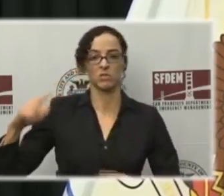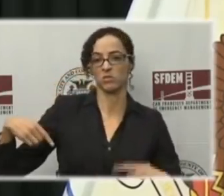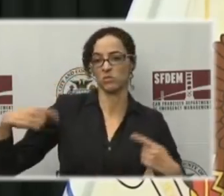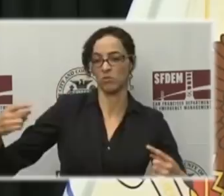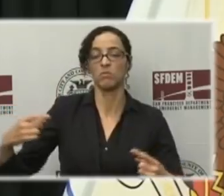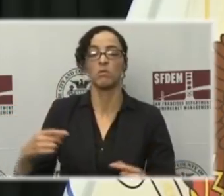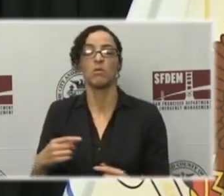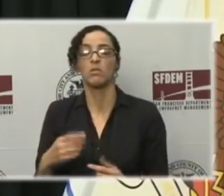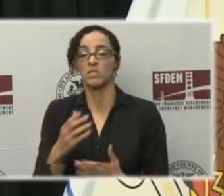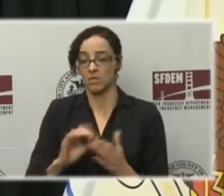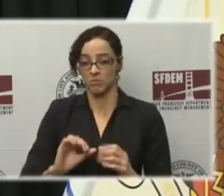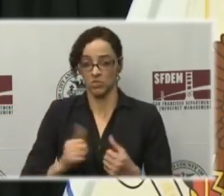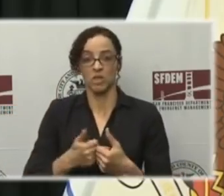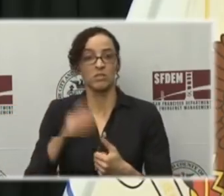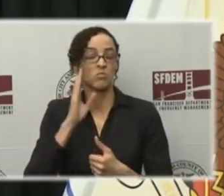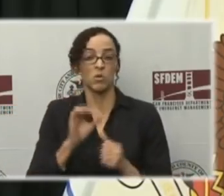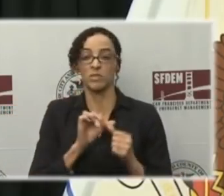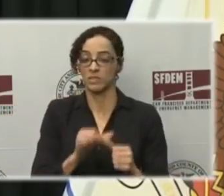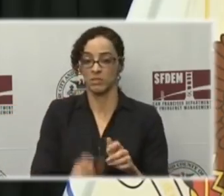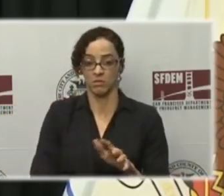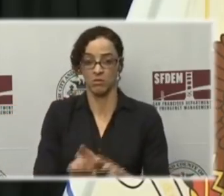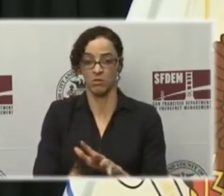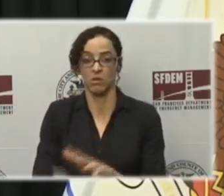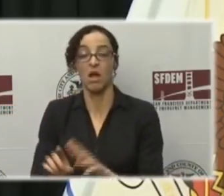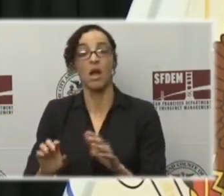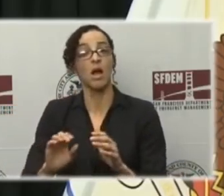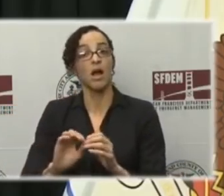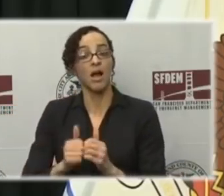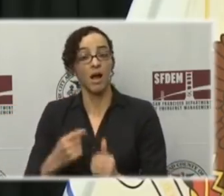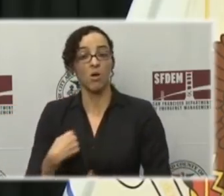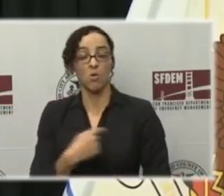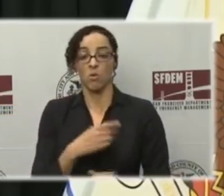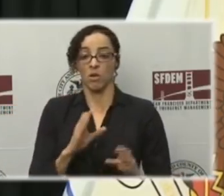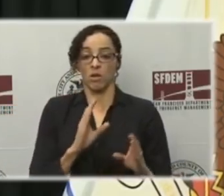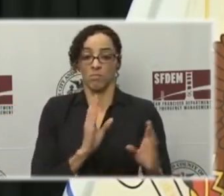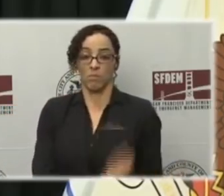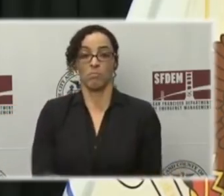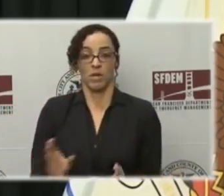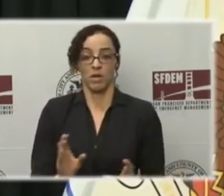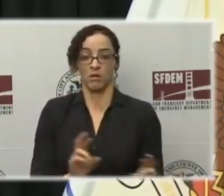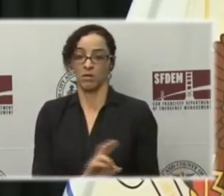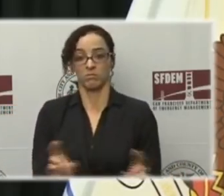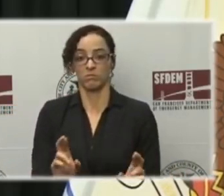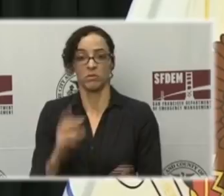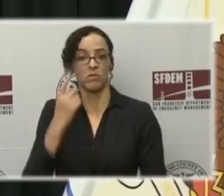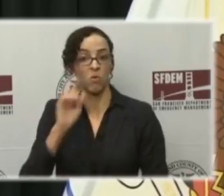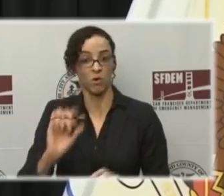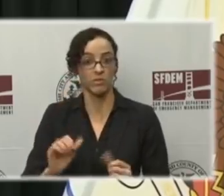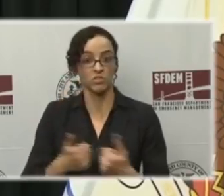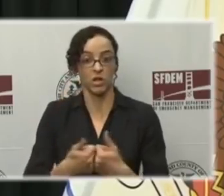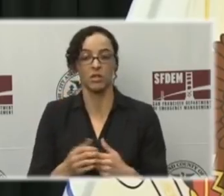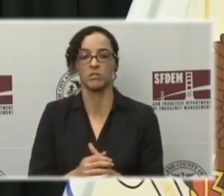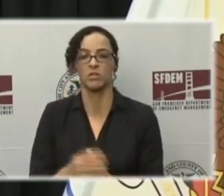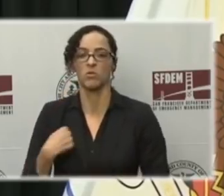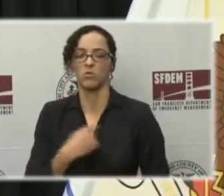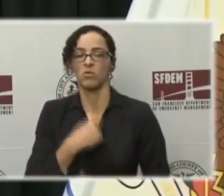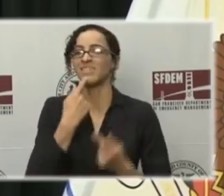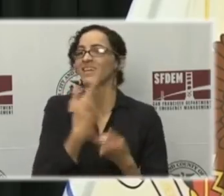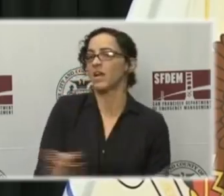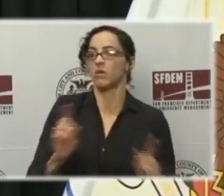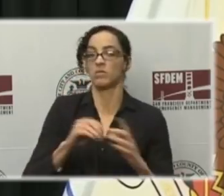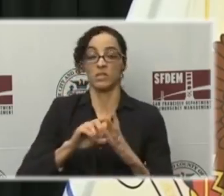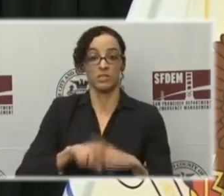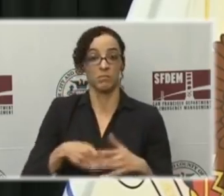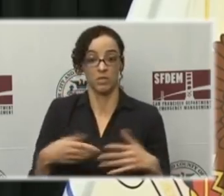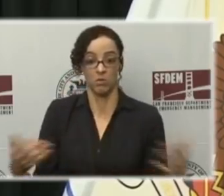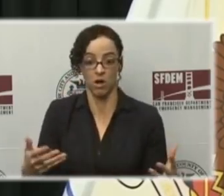we're doing to prepare for those challenges. We've said from the very beginning, we knew that our vulnerable populations,